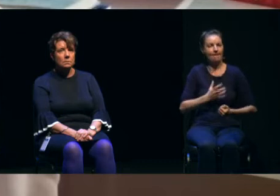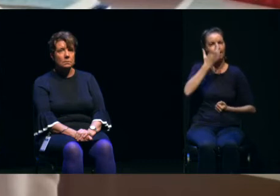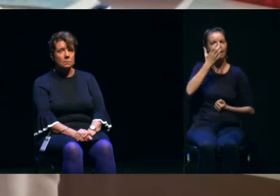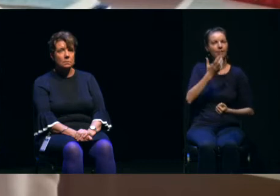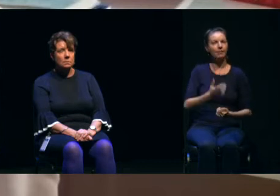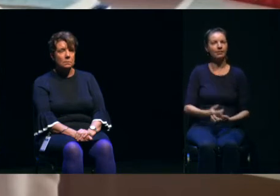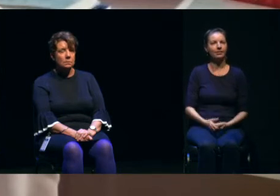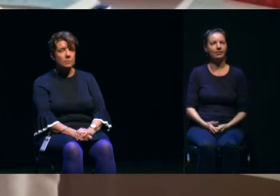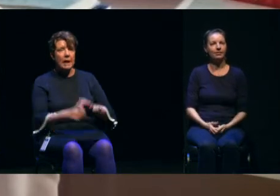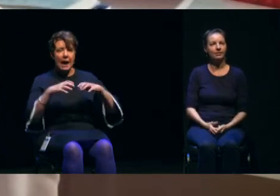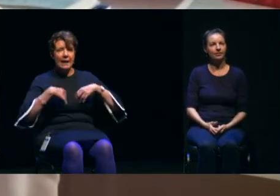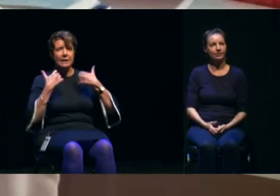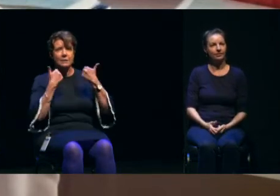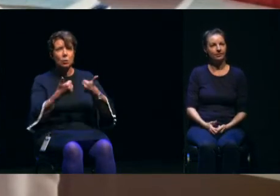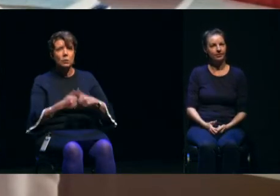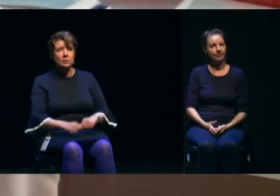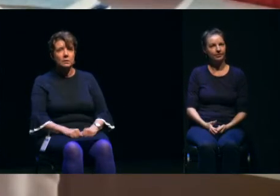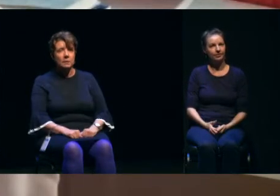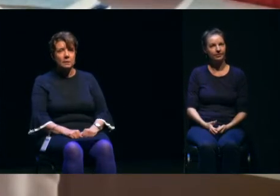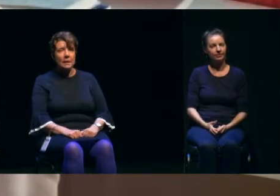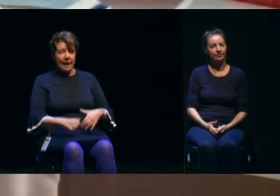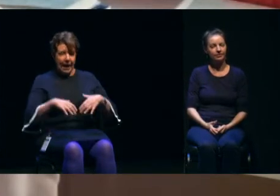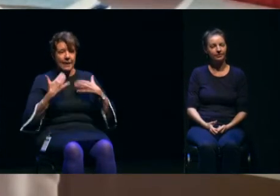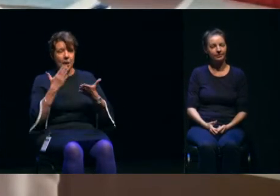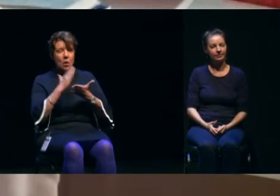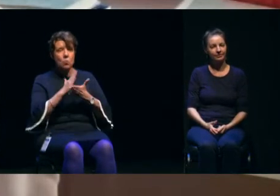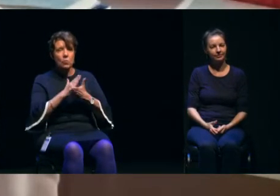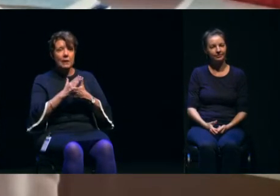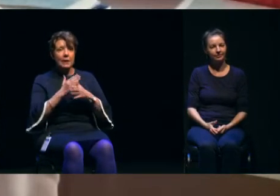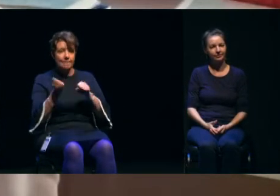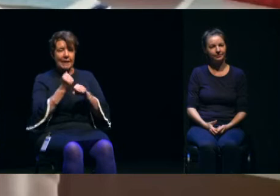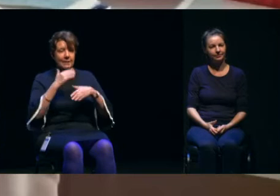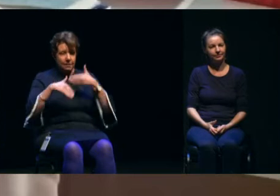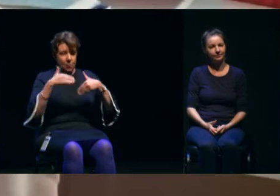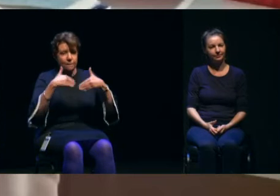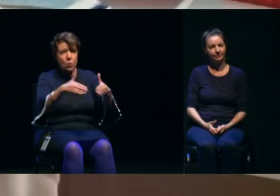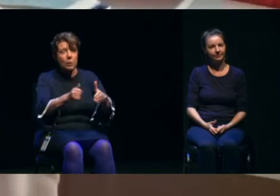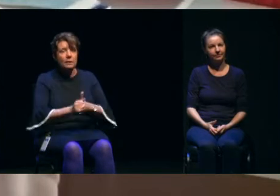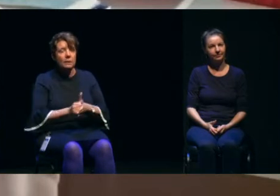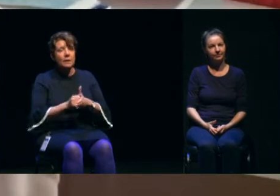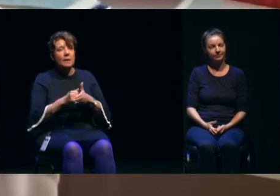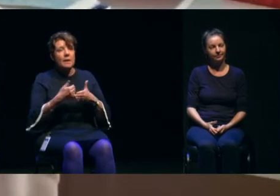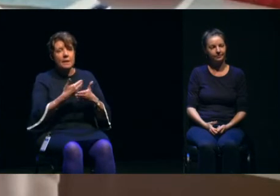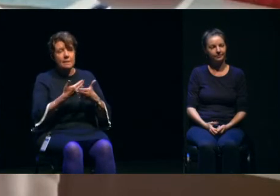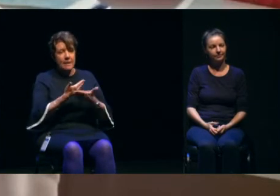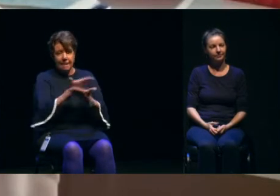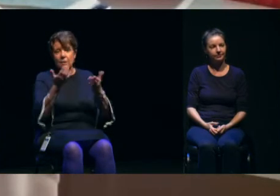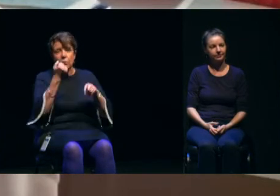Anger is good. Anger is the fuel that moves us forward. Every revolution starts with